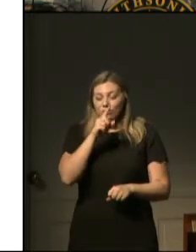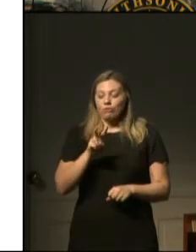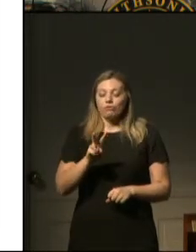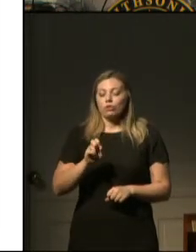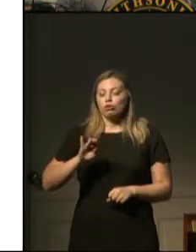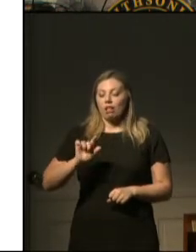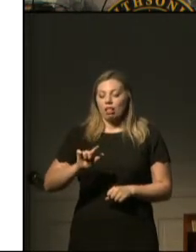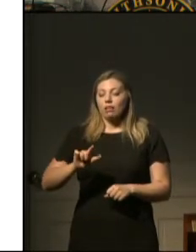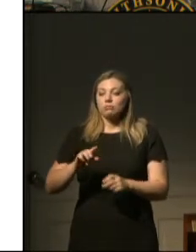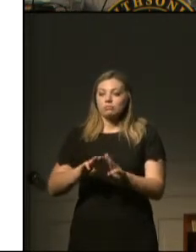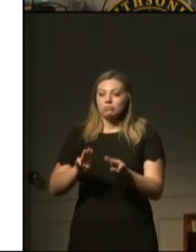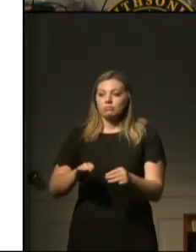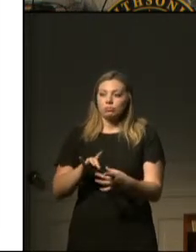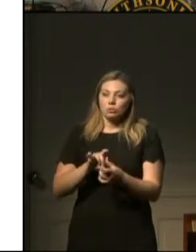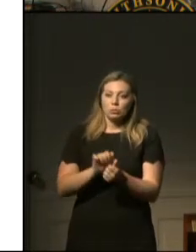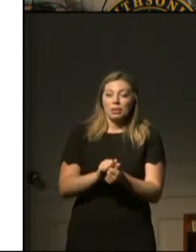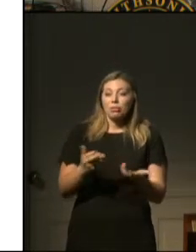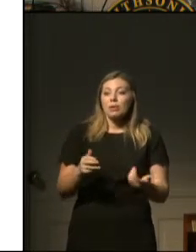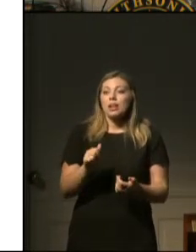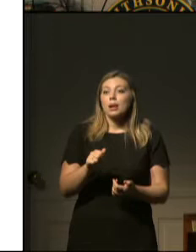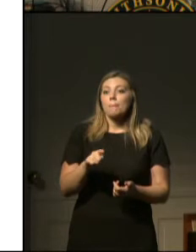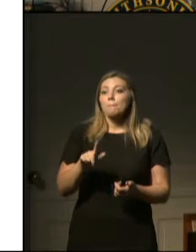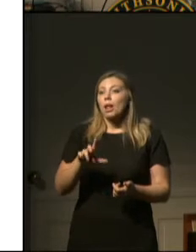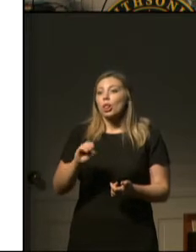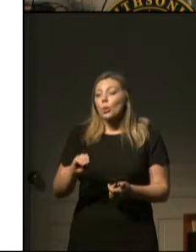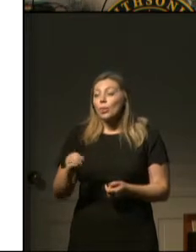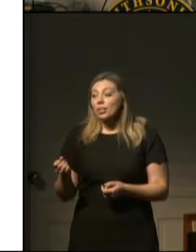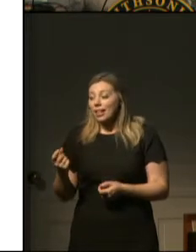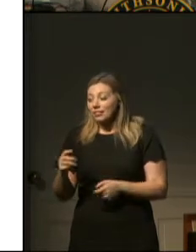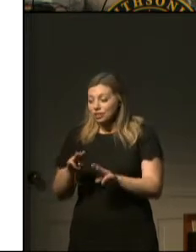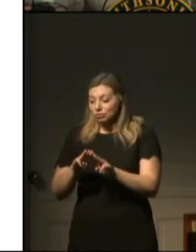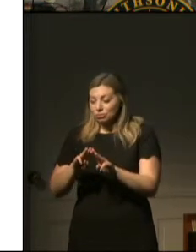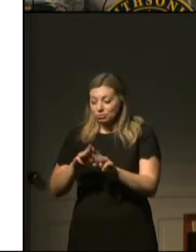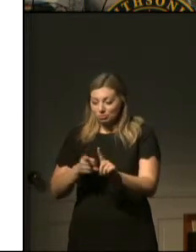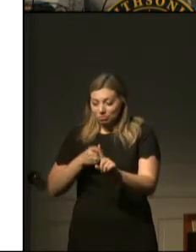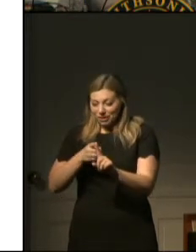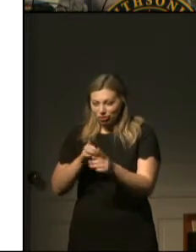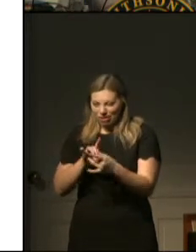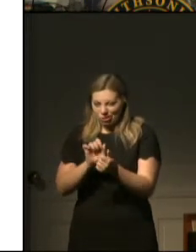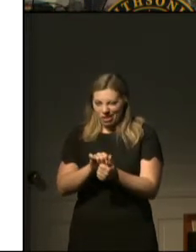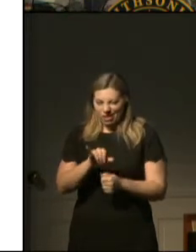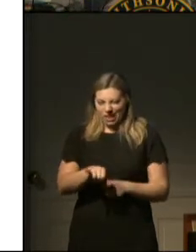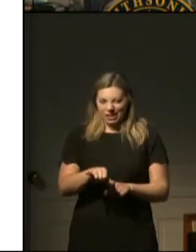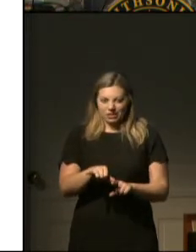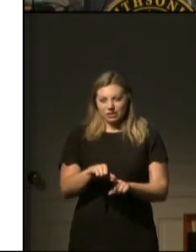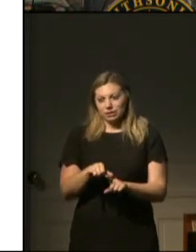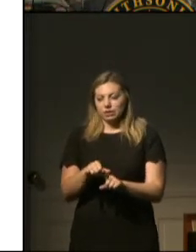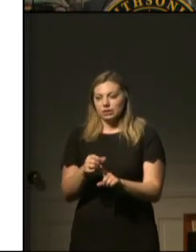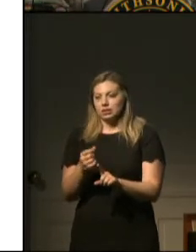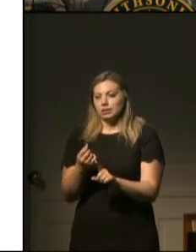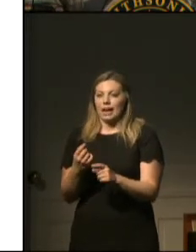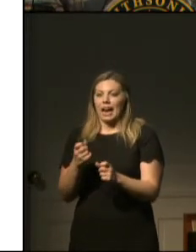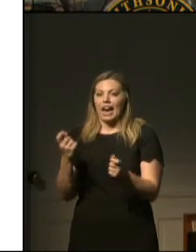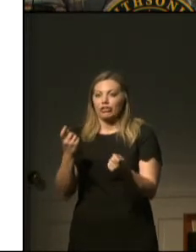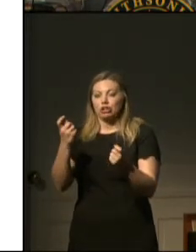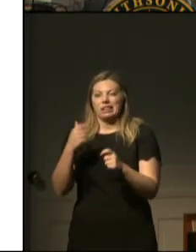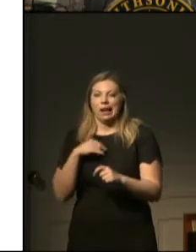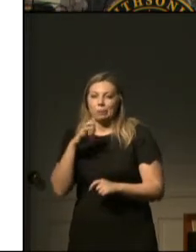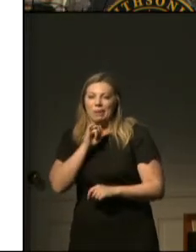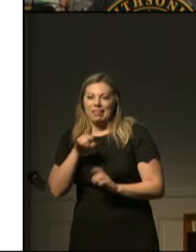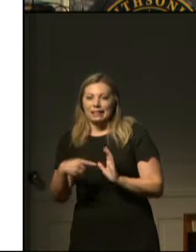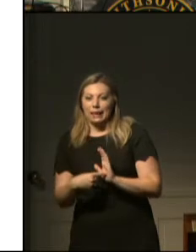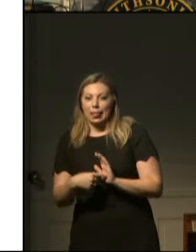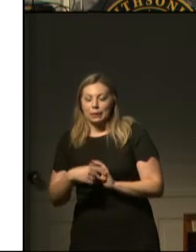about the Apollo 11 mission in honor of the 50th anniversary. I missed the deadline by like a month, but that's